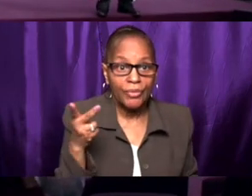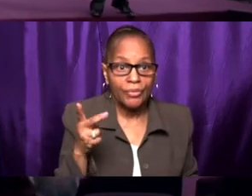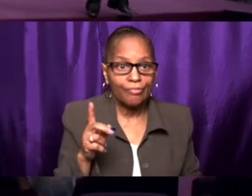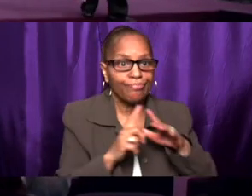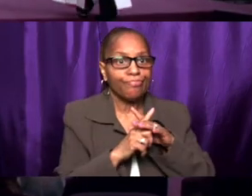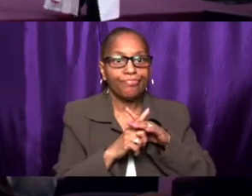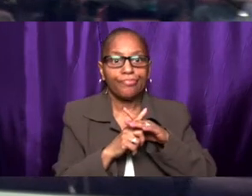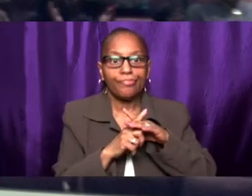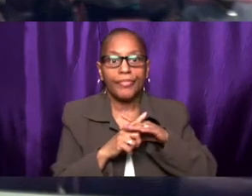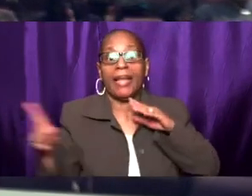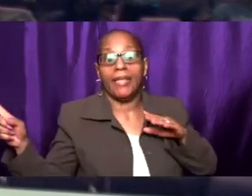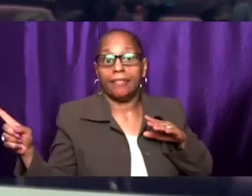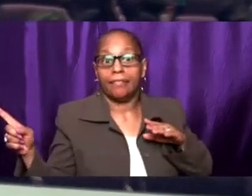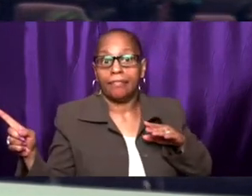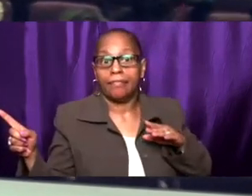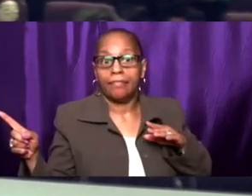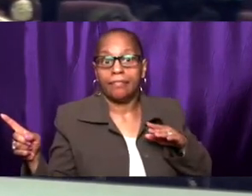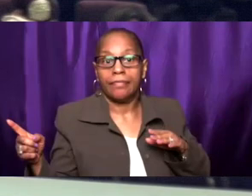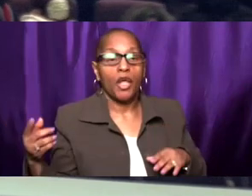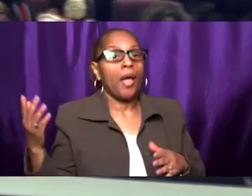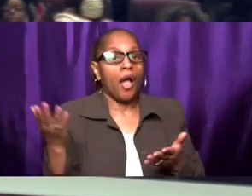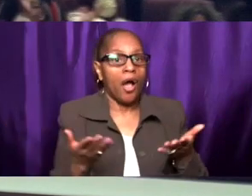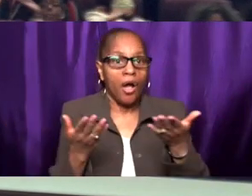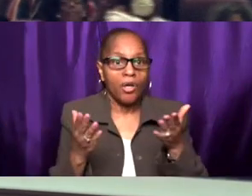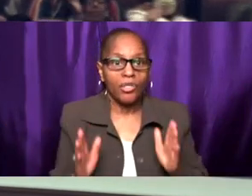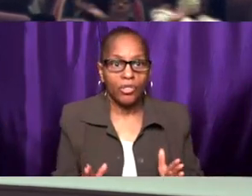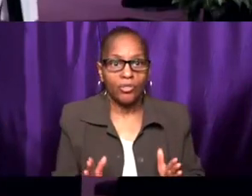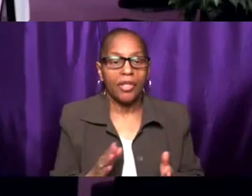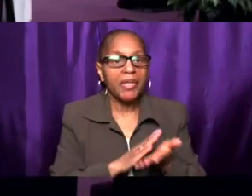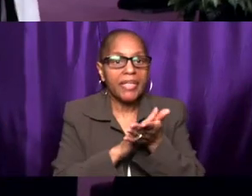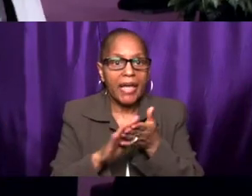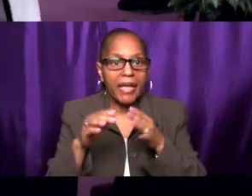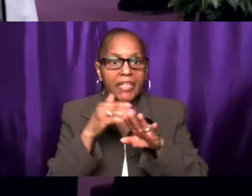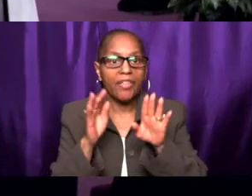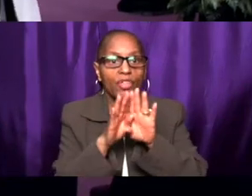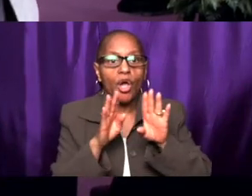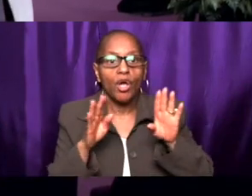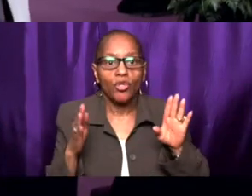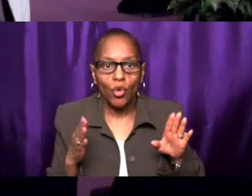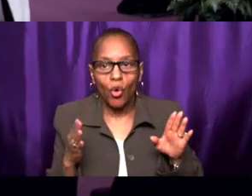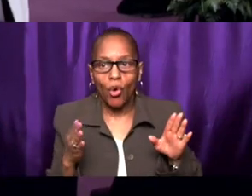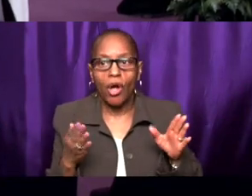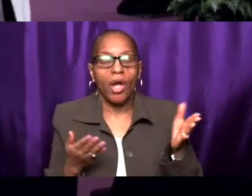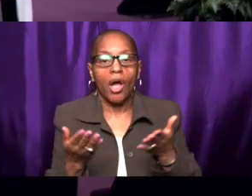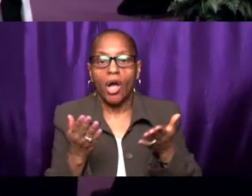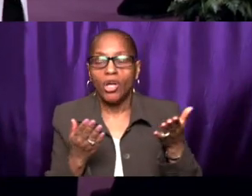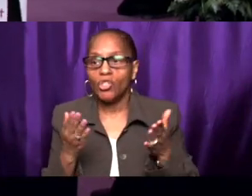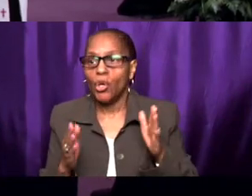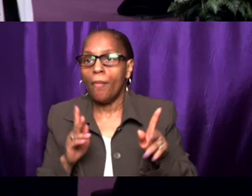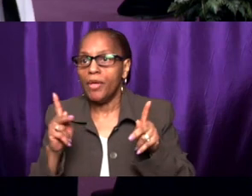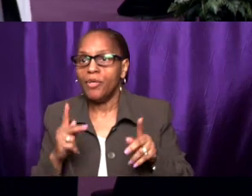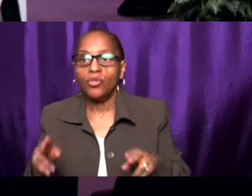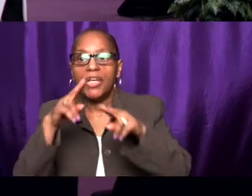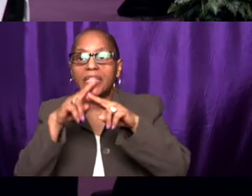Usher, you gotta be nice at the door. Usher people to their seat. Once